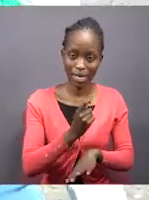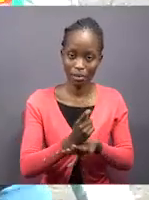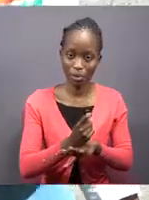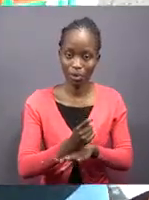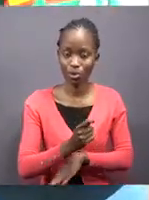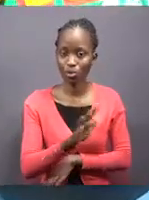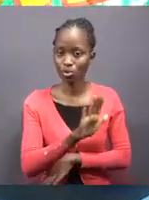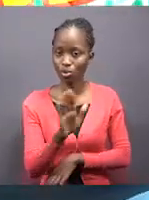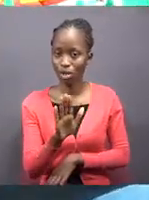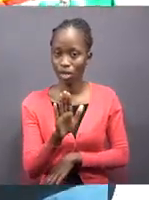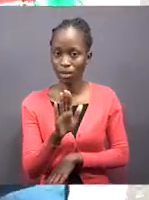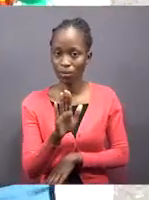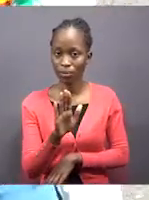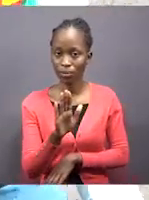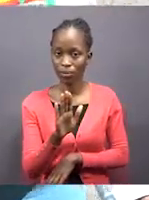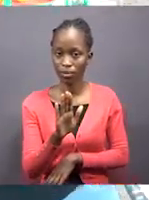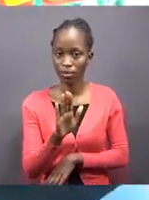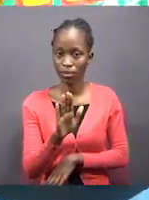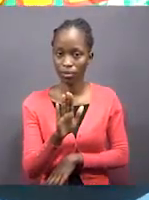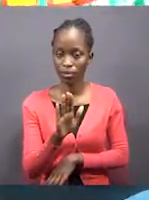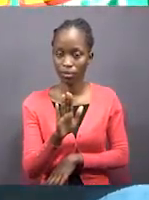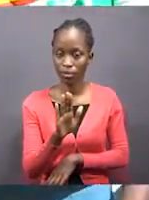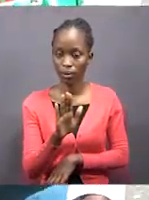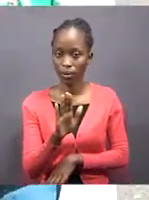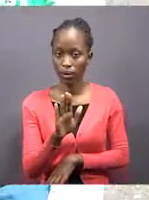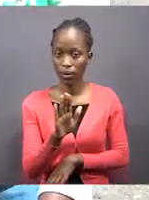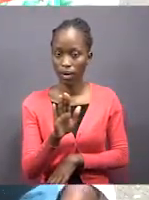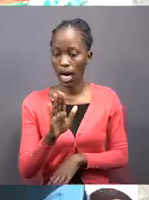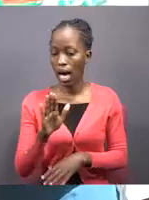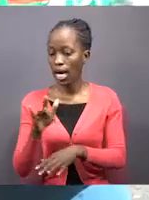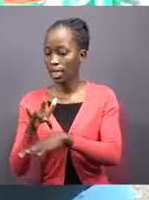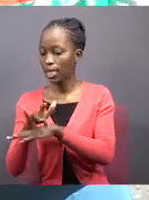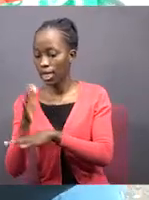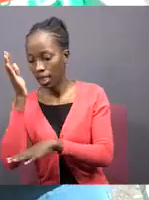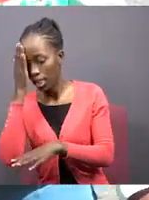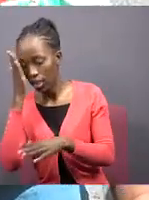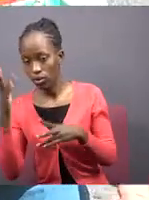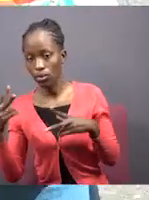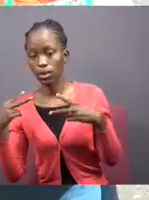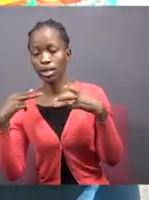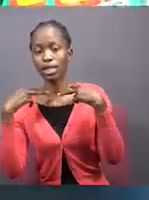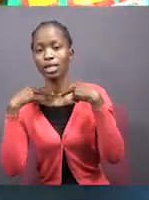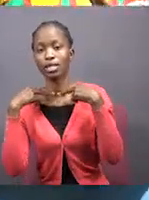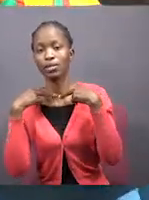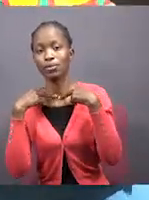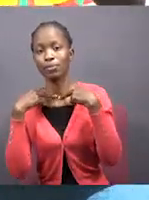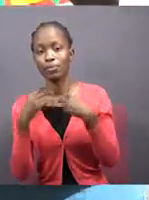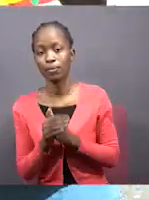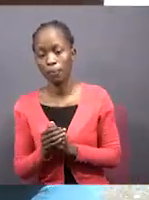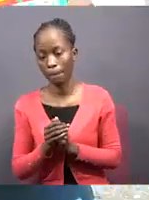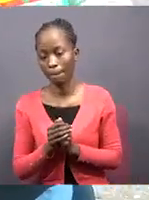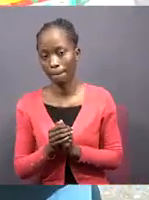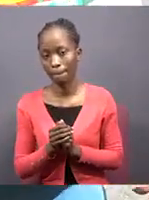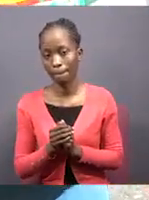temple. I consent Jacob to destruction, and Israel to